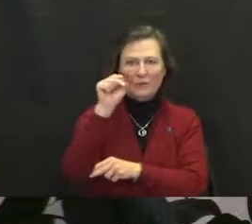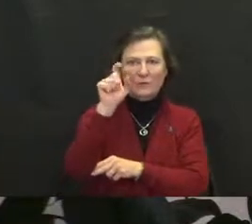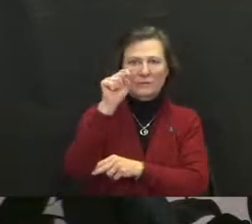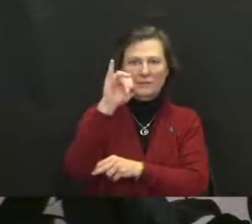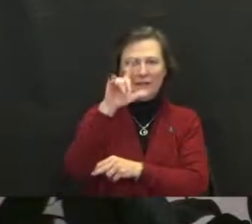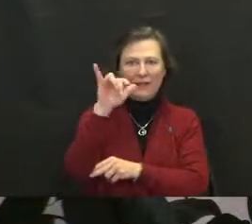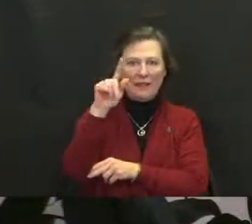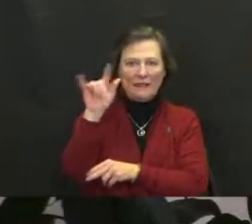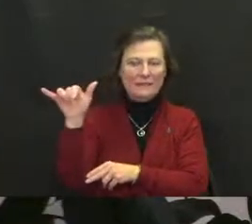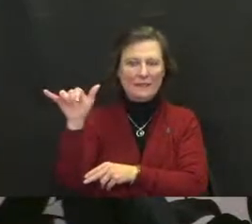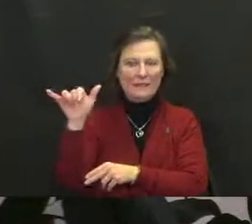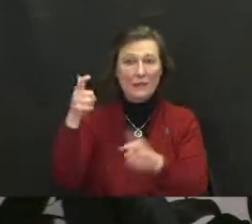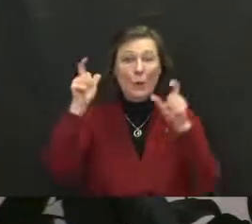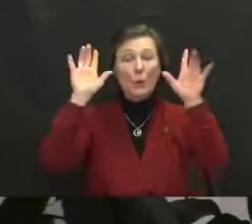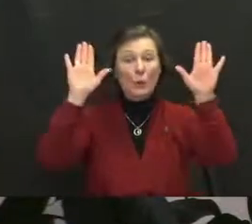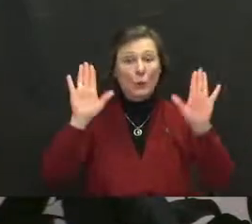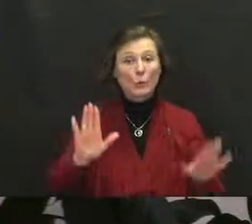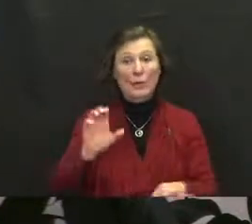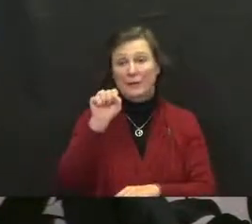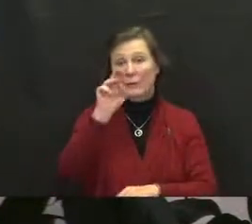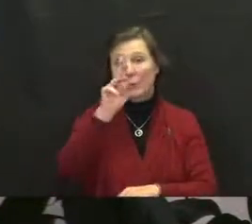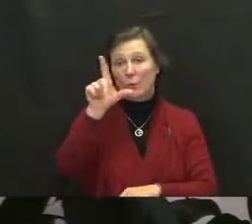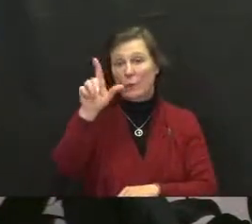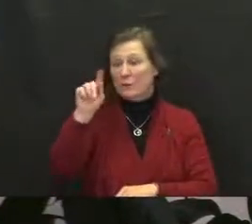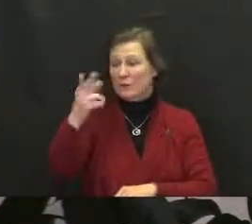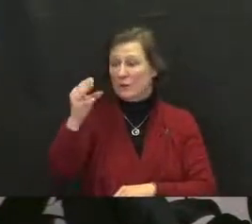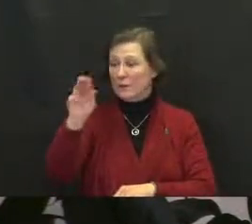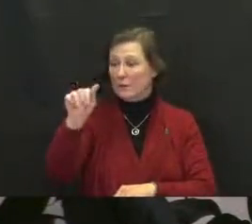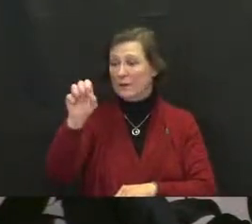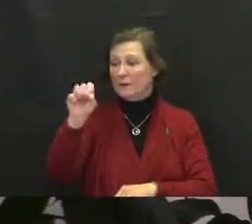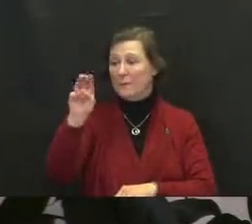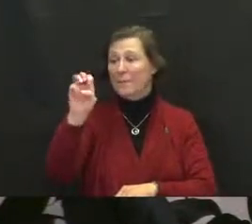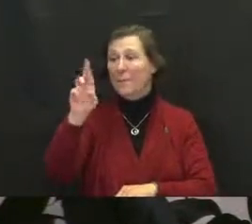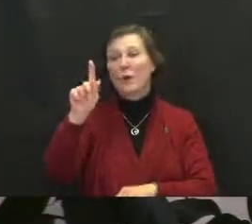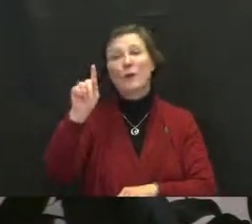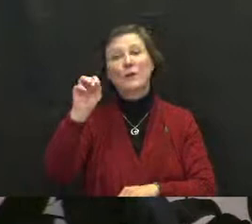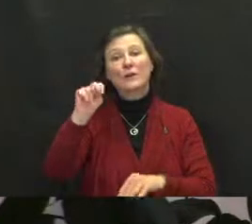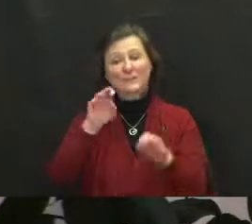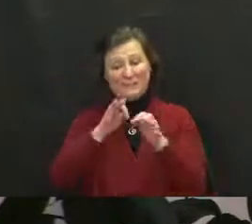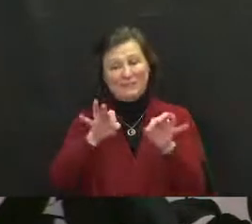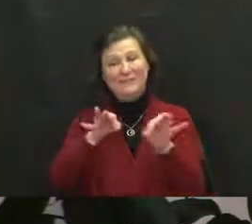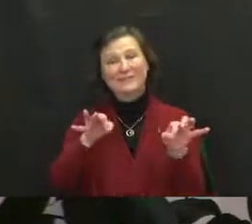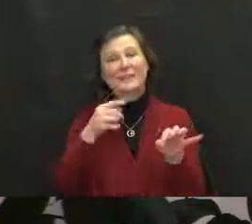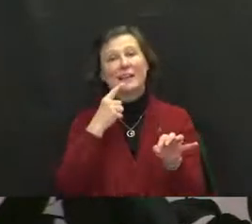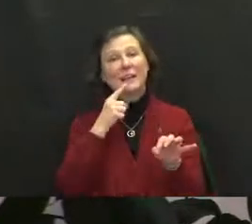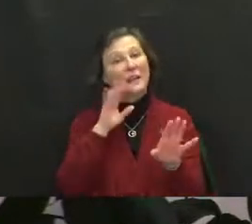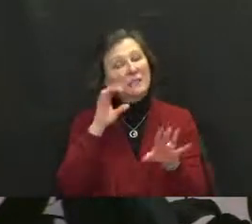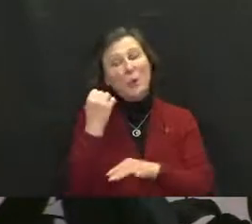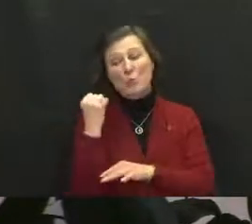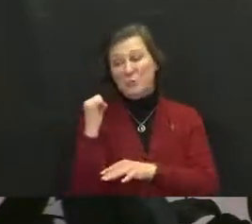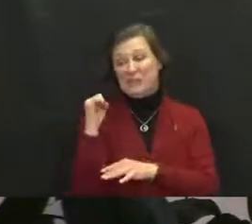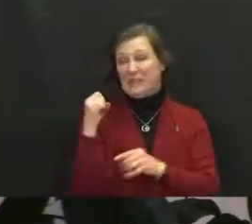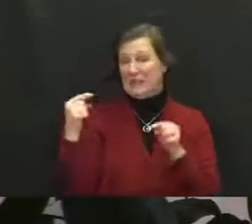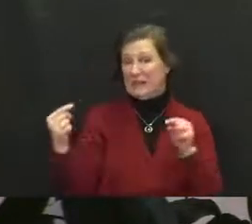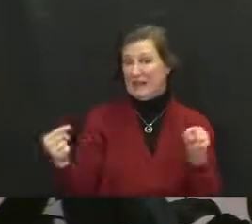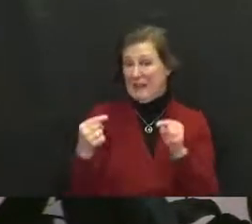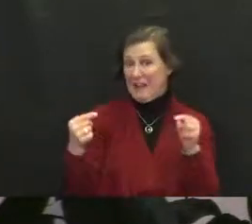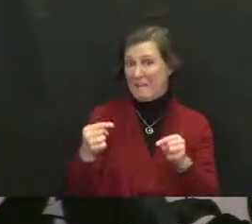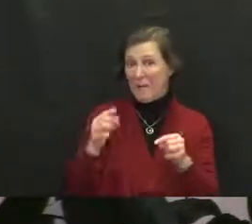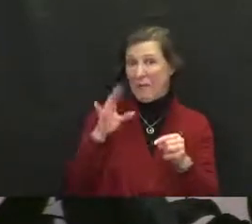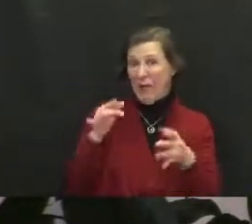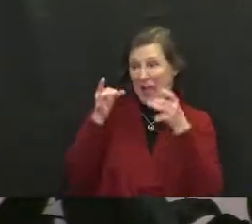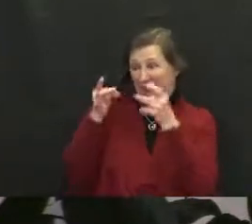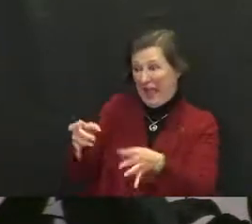The great soul Thomas Merton noted that merely to resist evil by hating those who hate